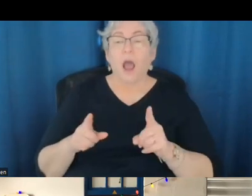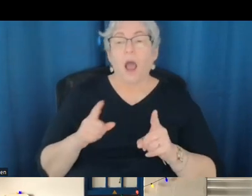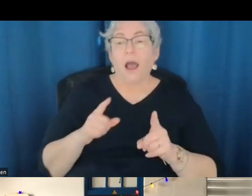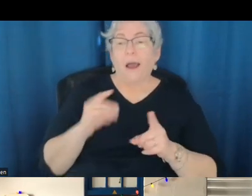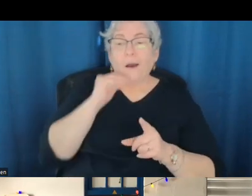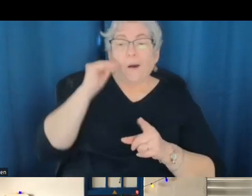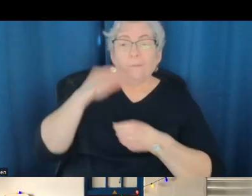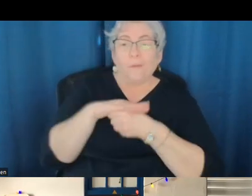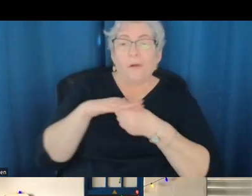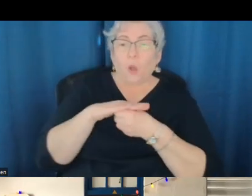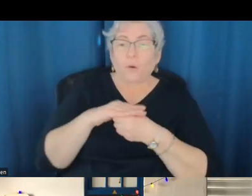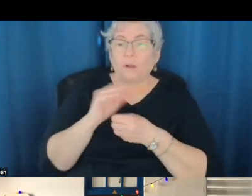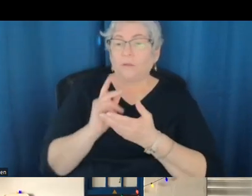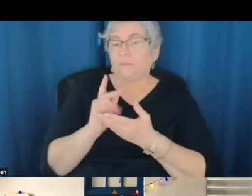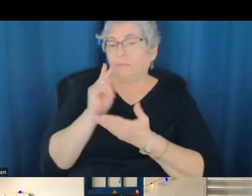season.